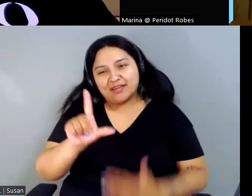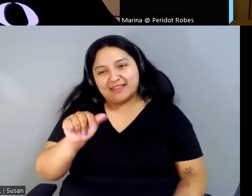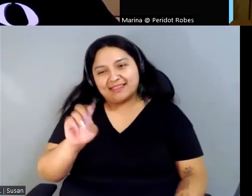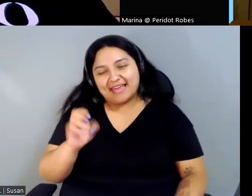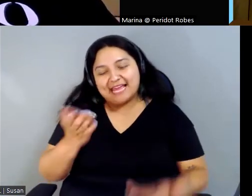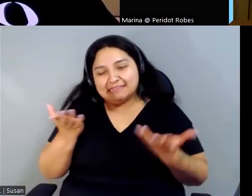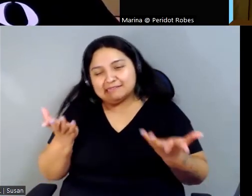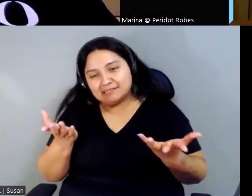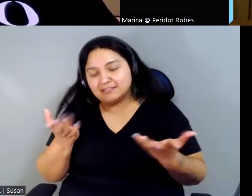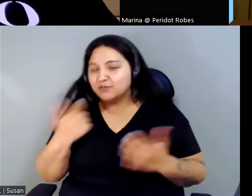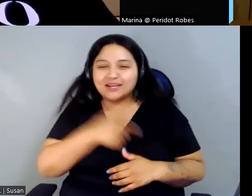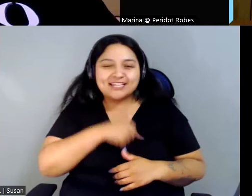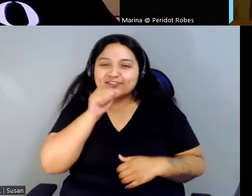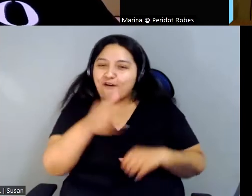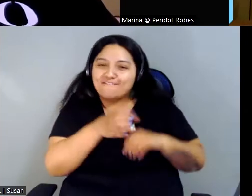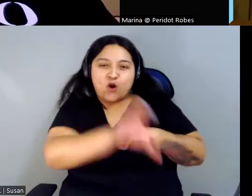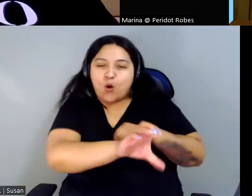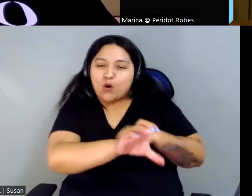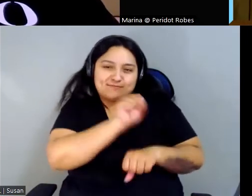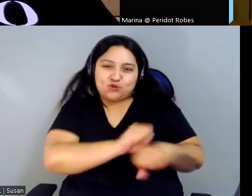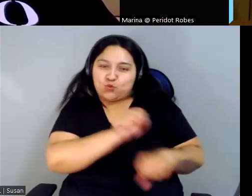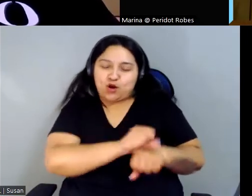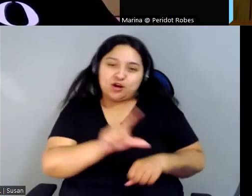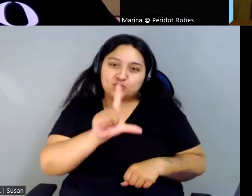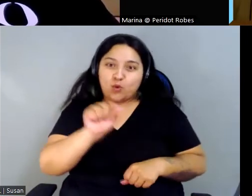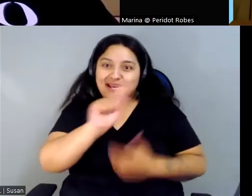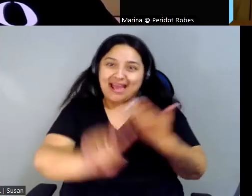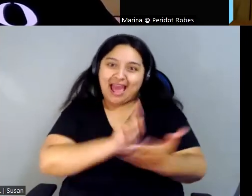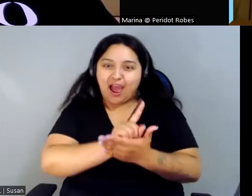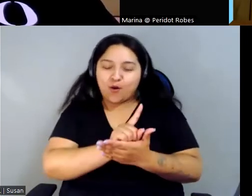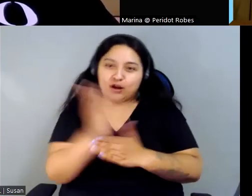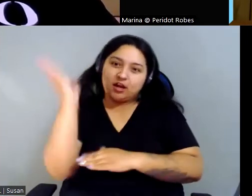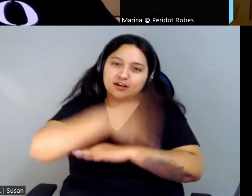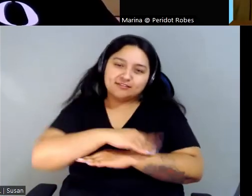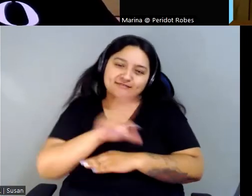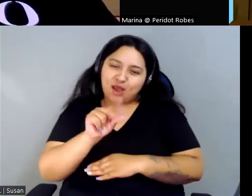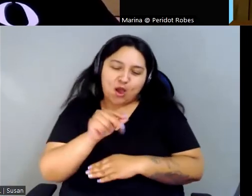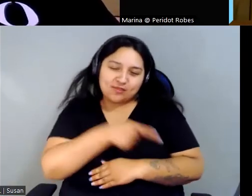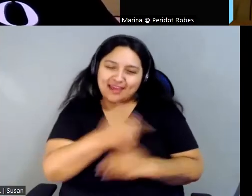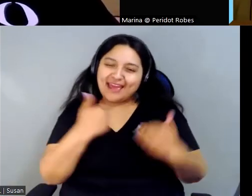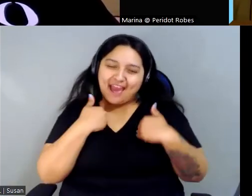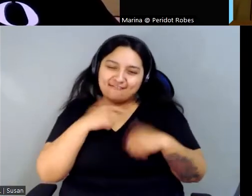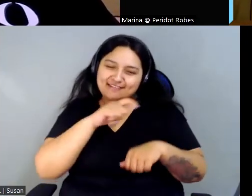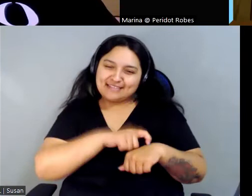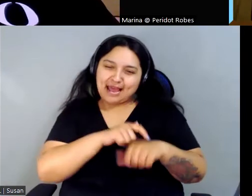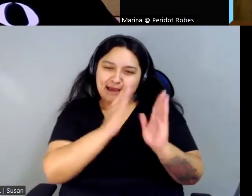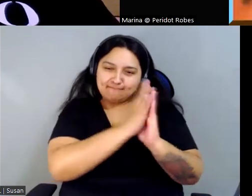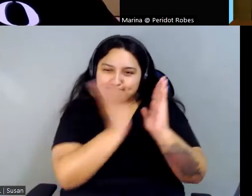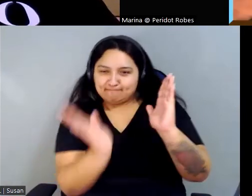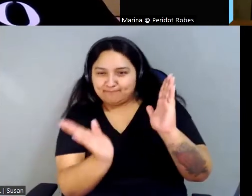work 20-hour days. They get to go home at 5 p.m. like everybody else in the world, or, not everyone in the world, of